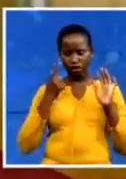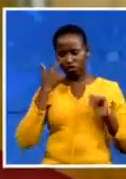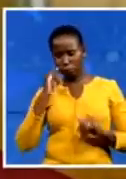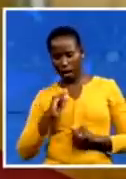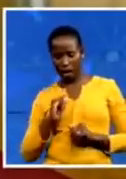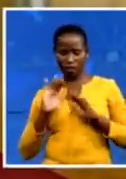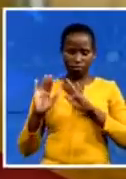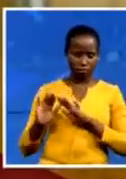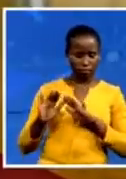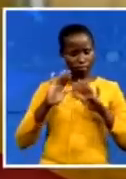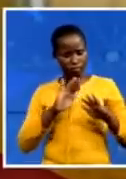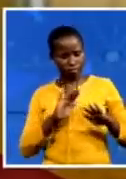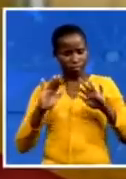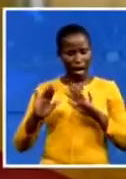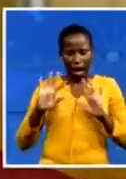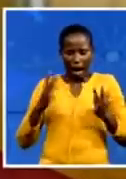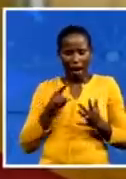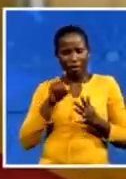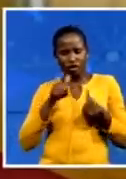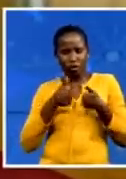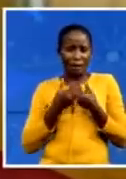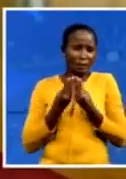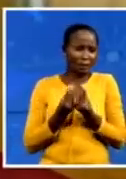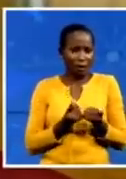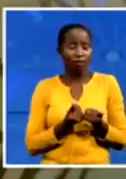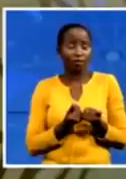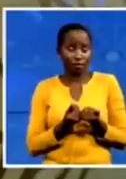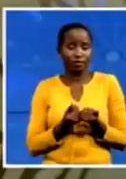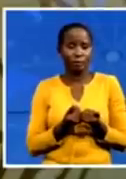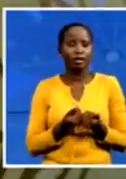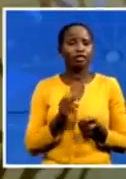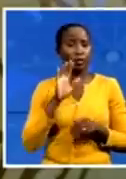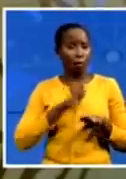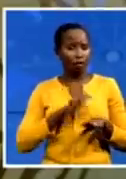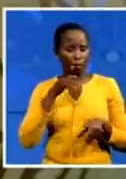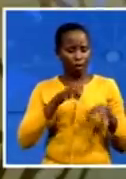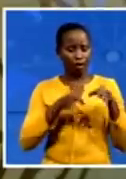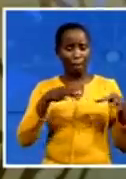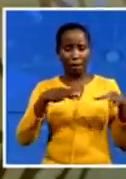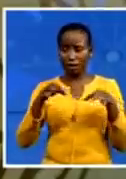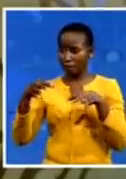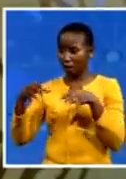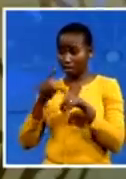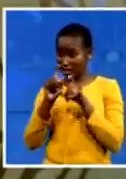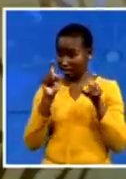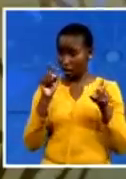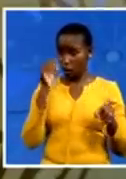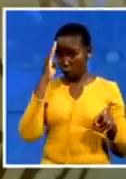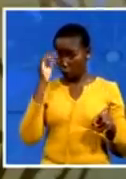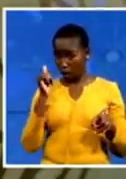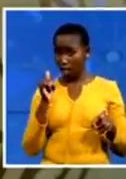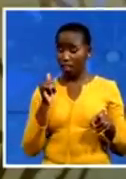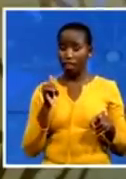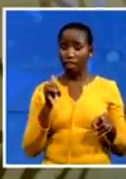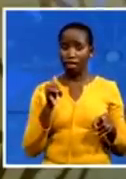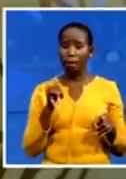issues. And I think if more of the political parties were self-aware and introspective, they could probably do a lot